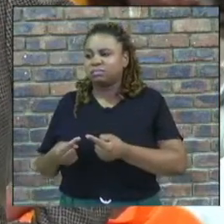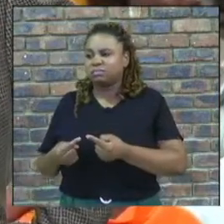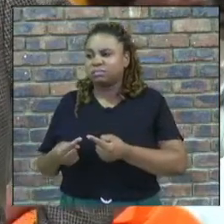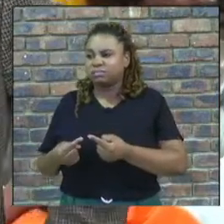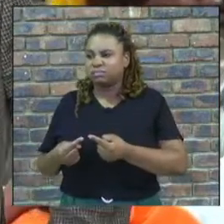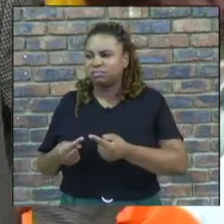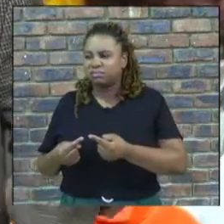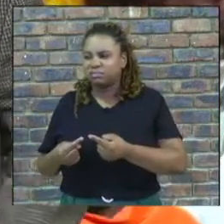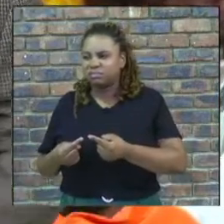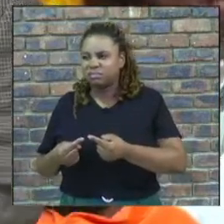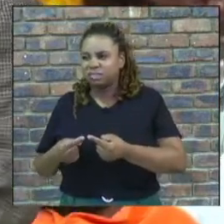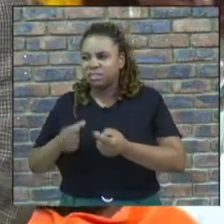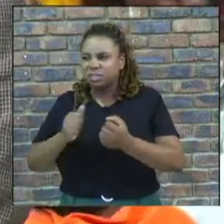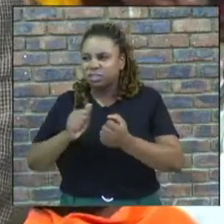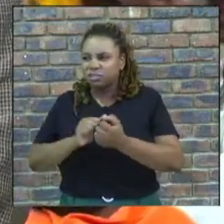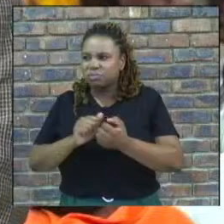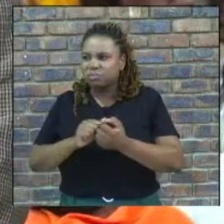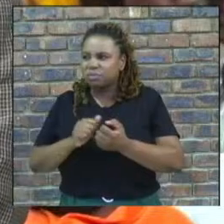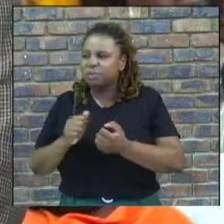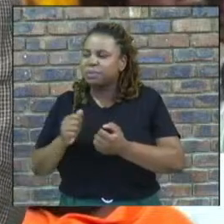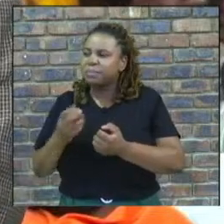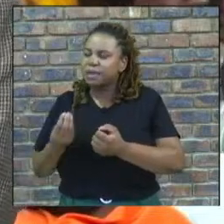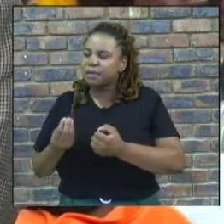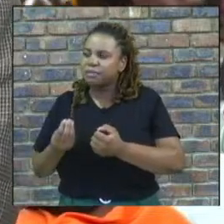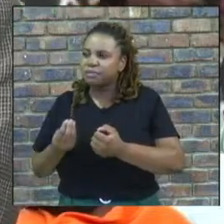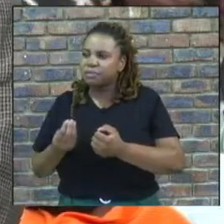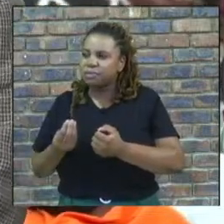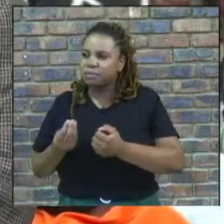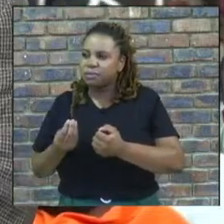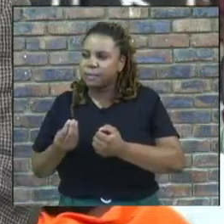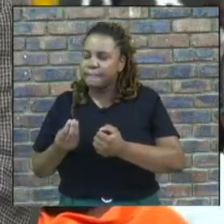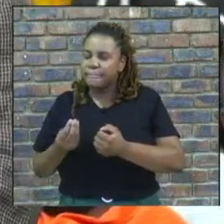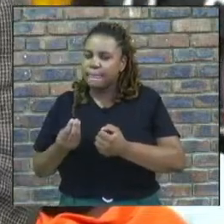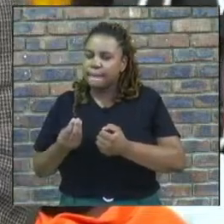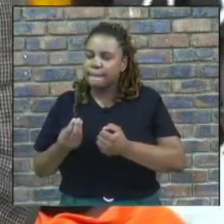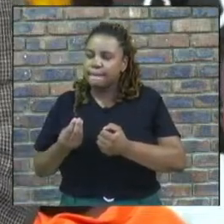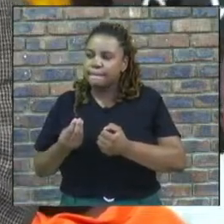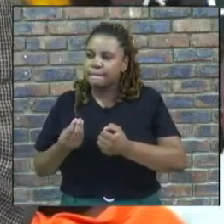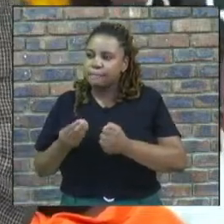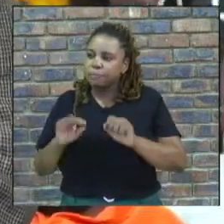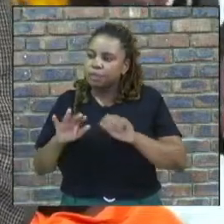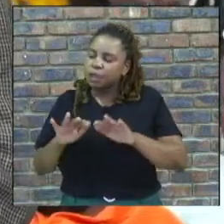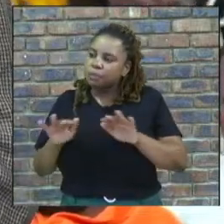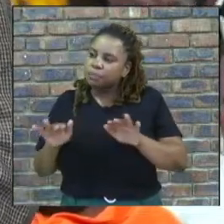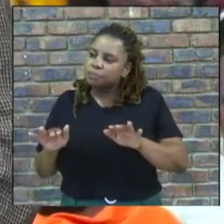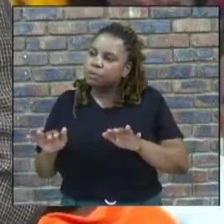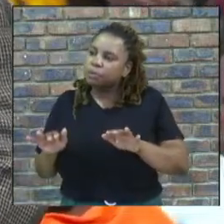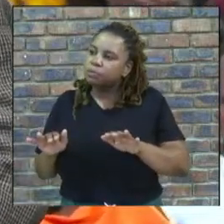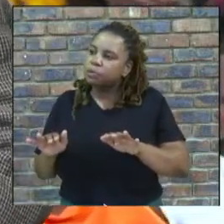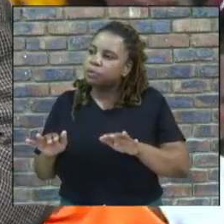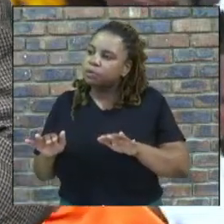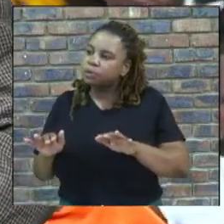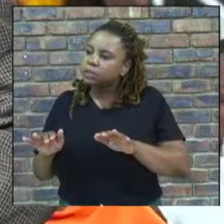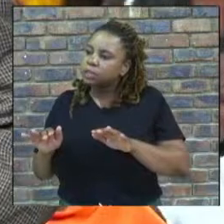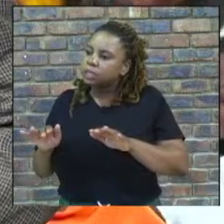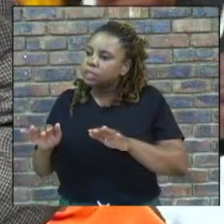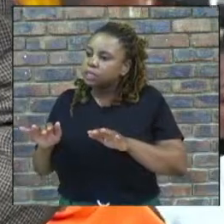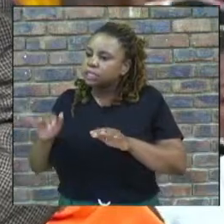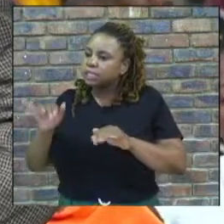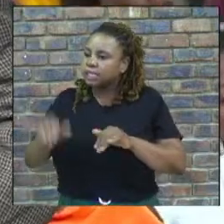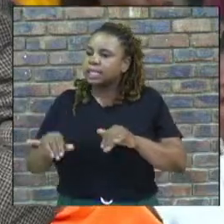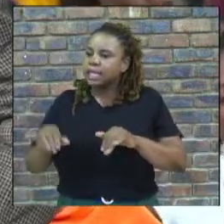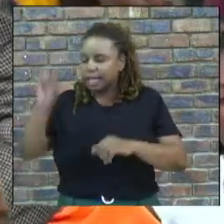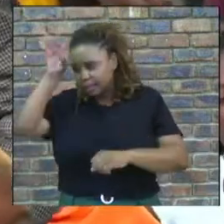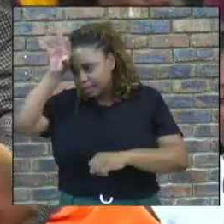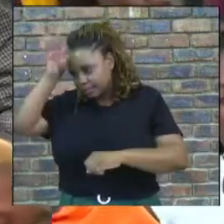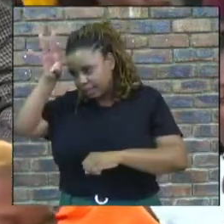isinkinga sinayo ukuthi abantu la bahleli khona if there is mining abantu